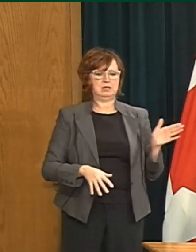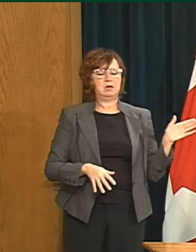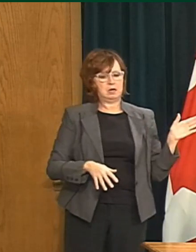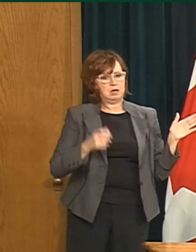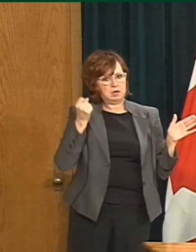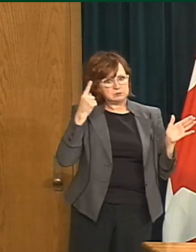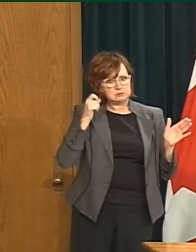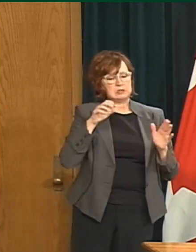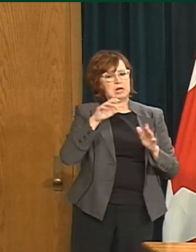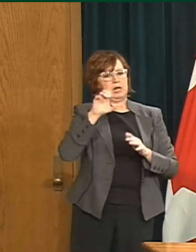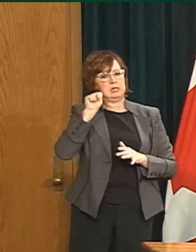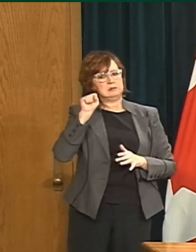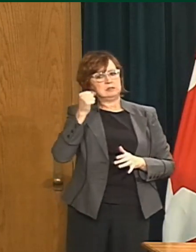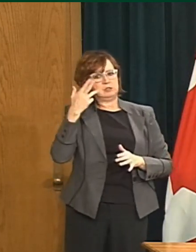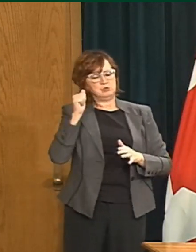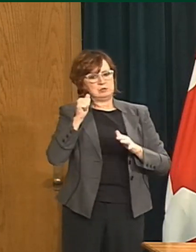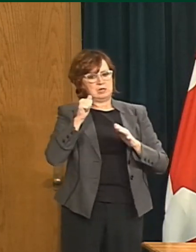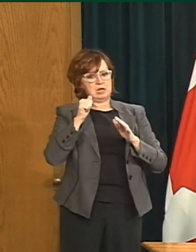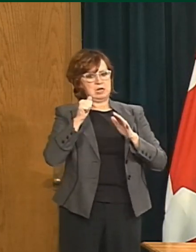with the modeling is